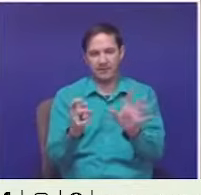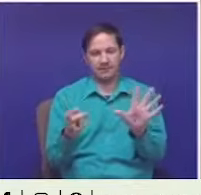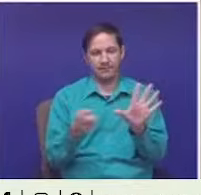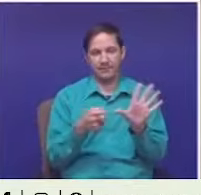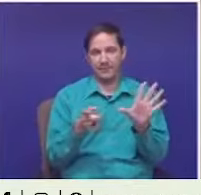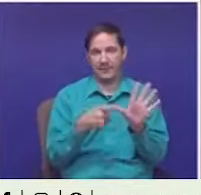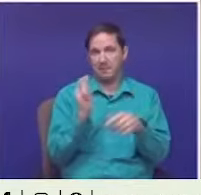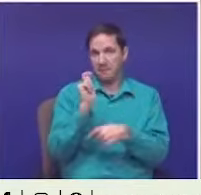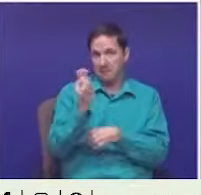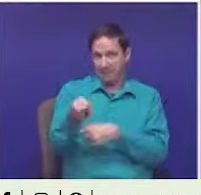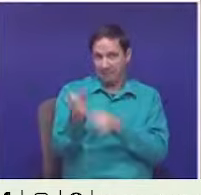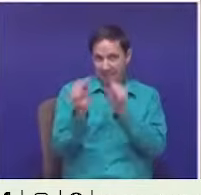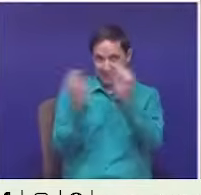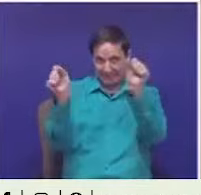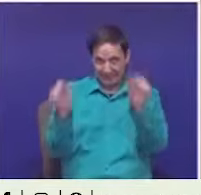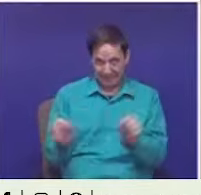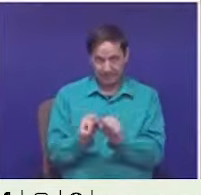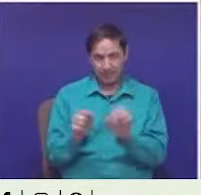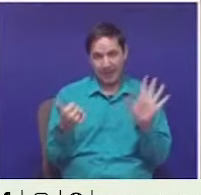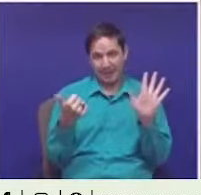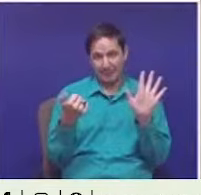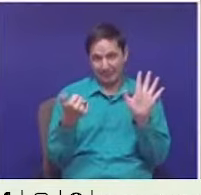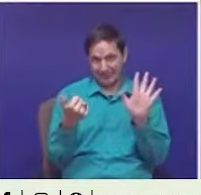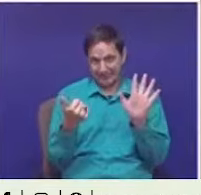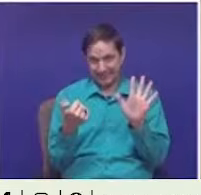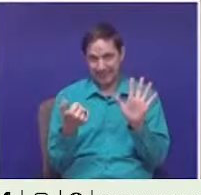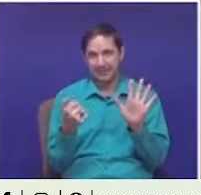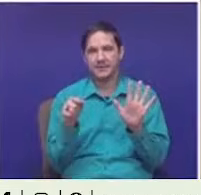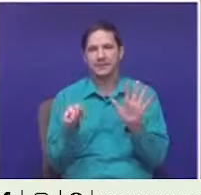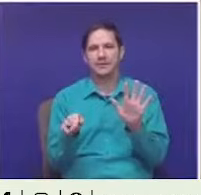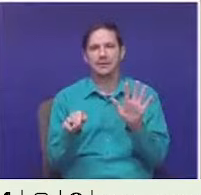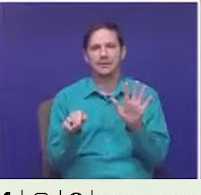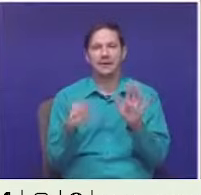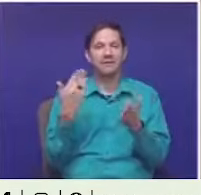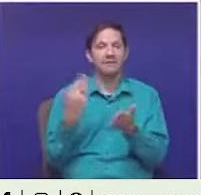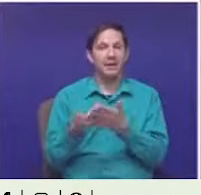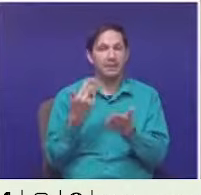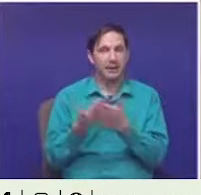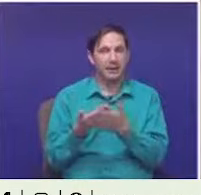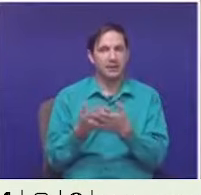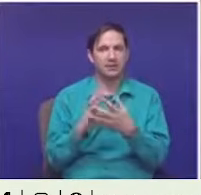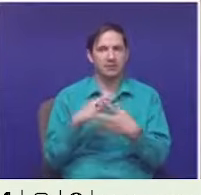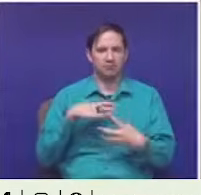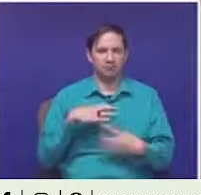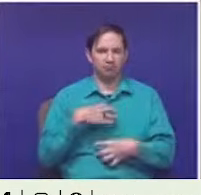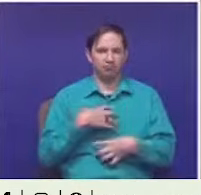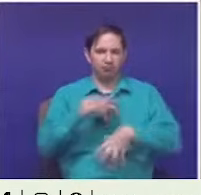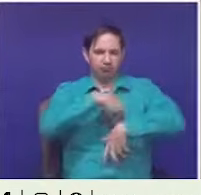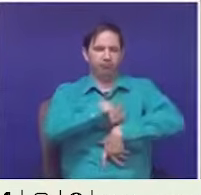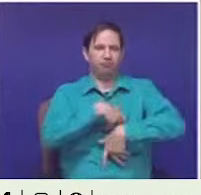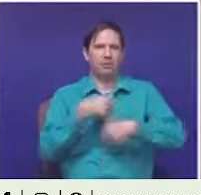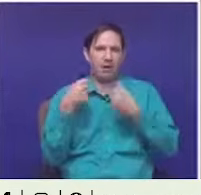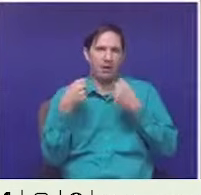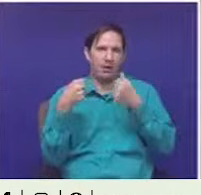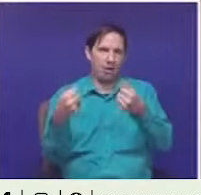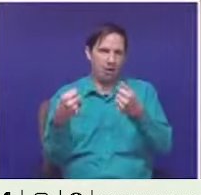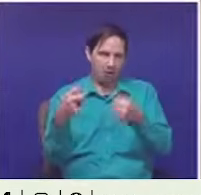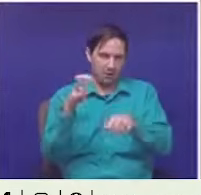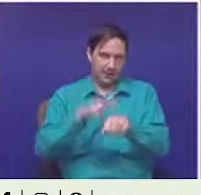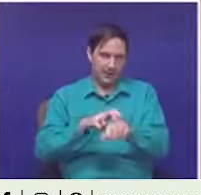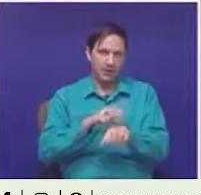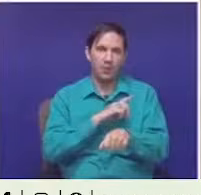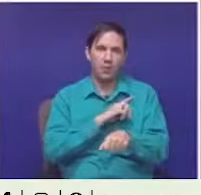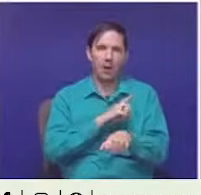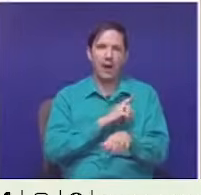systems, and where required, the availability of suitable and adapted vehicles. Because in some instances,